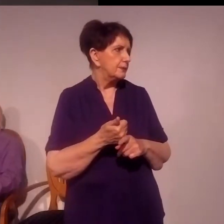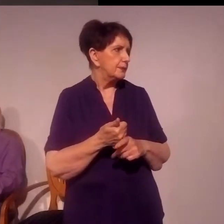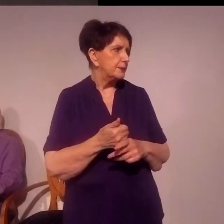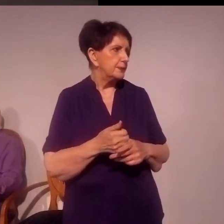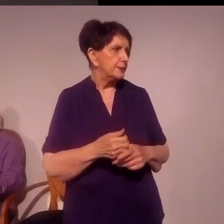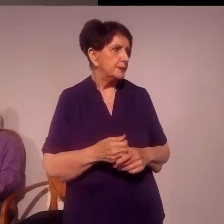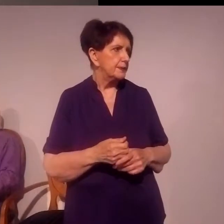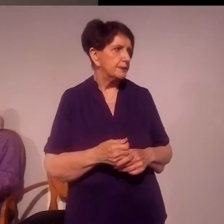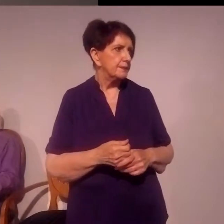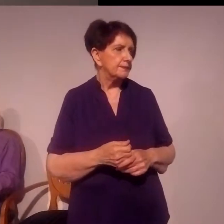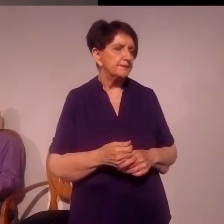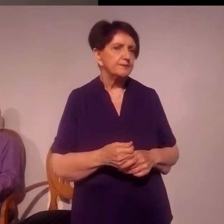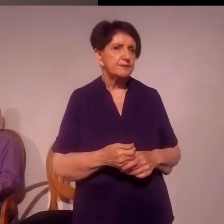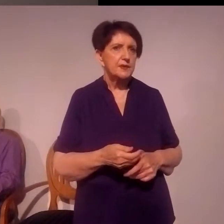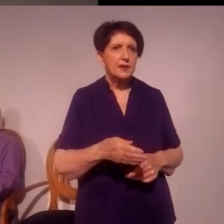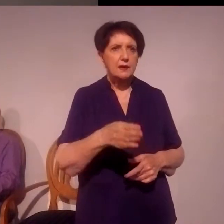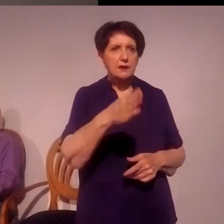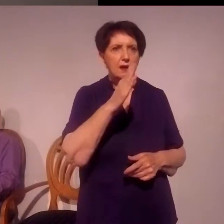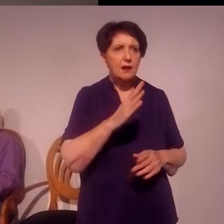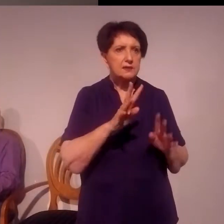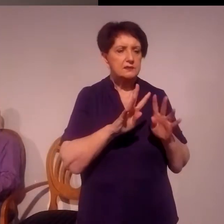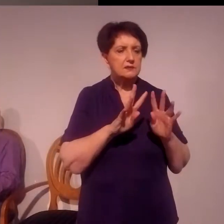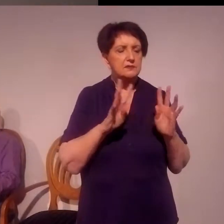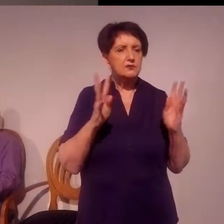It is said that God is a circle